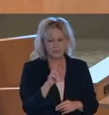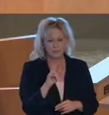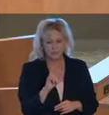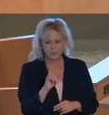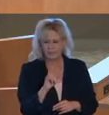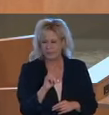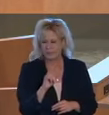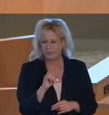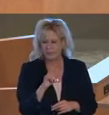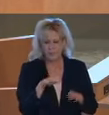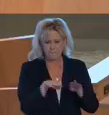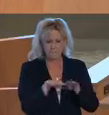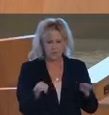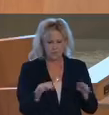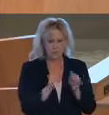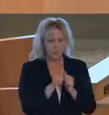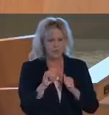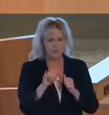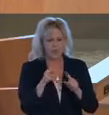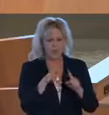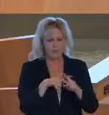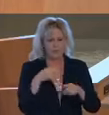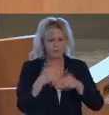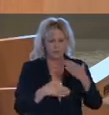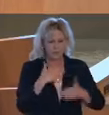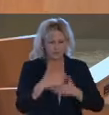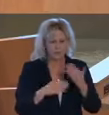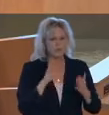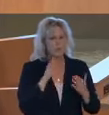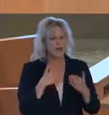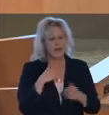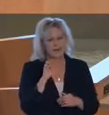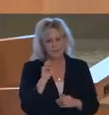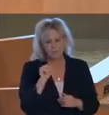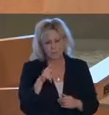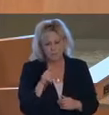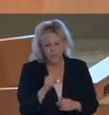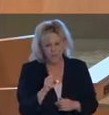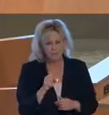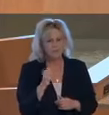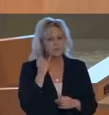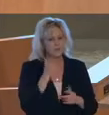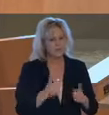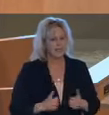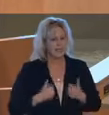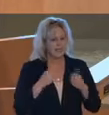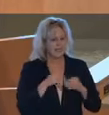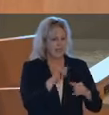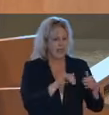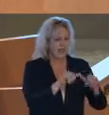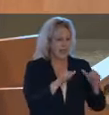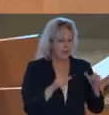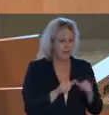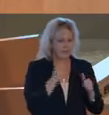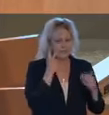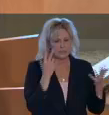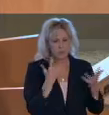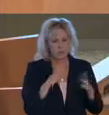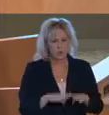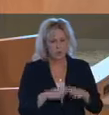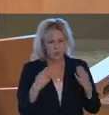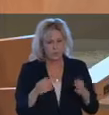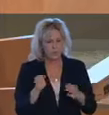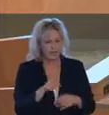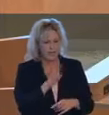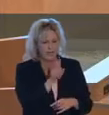this application process. So eventually we'll have maps on the website. So if you live in a particular neighborhood, you want to see what's open, you're